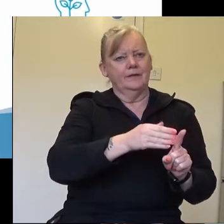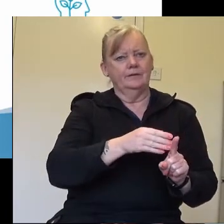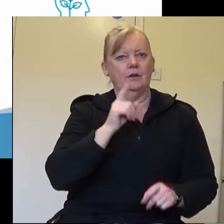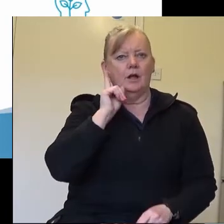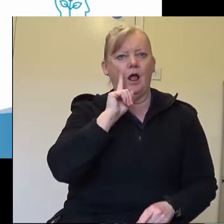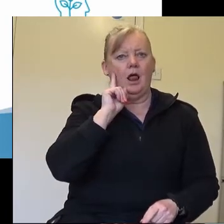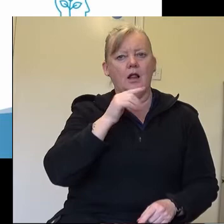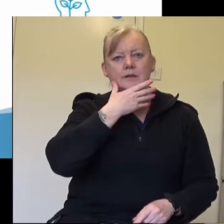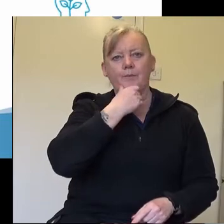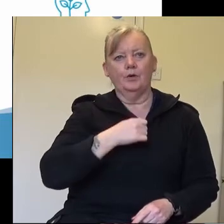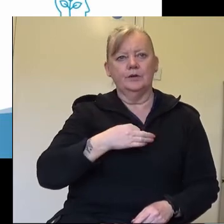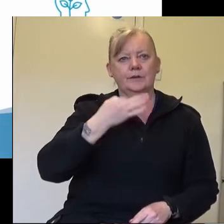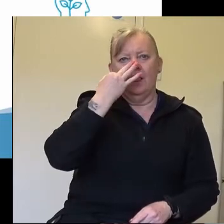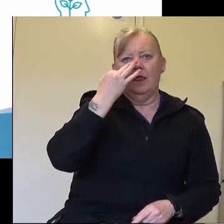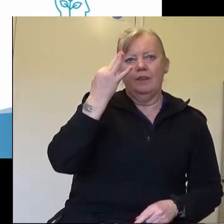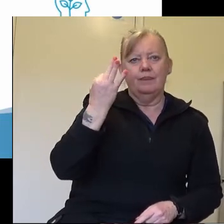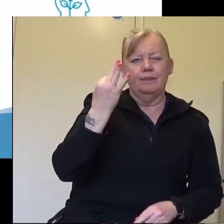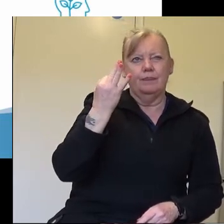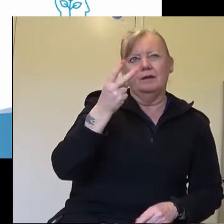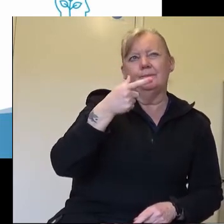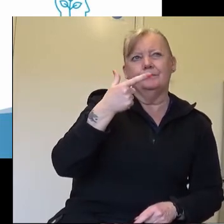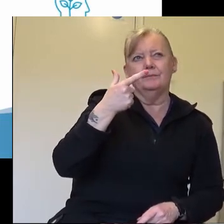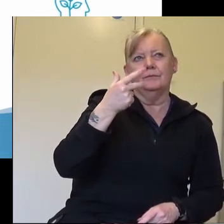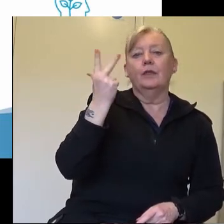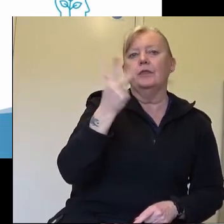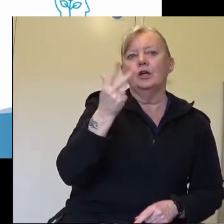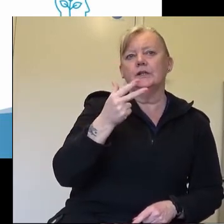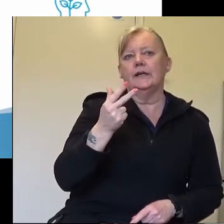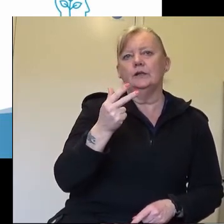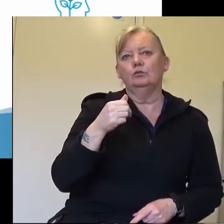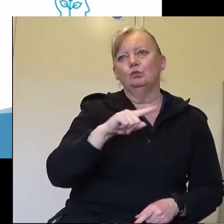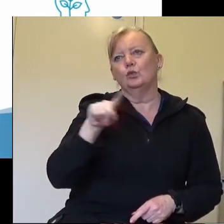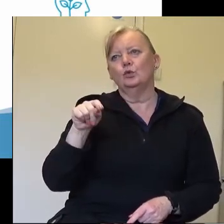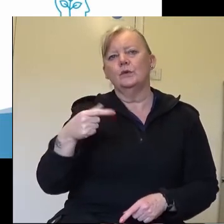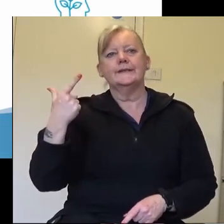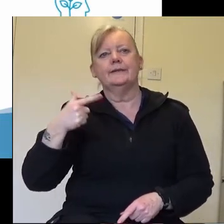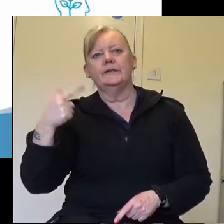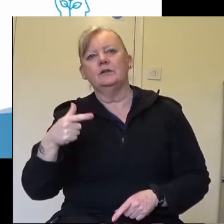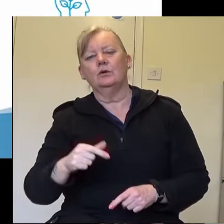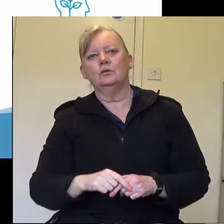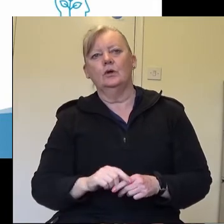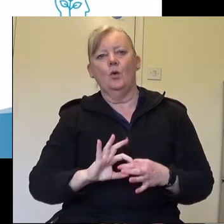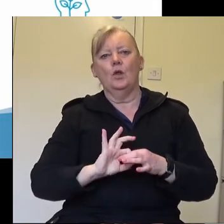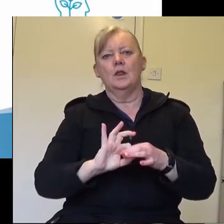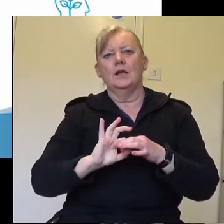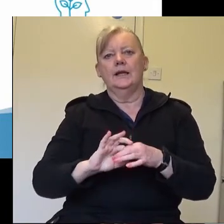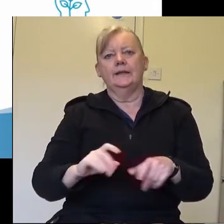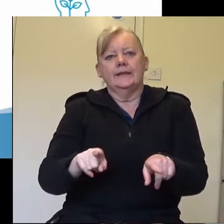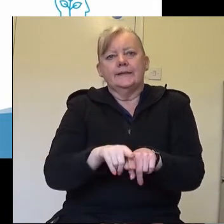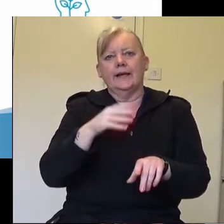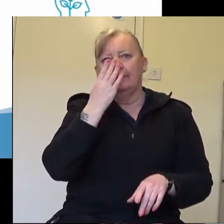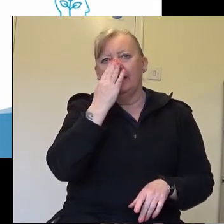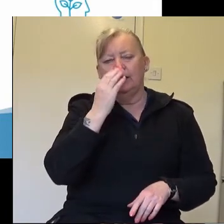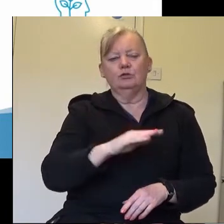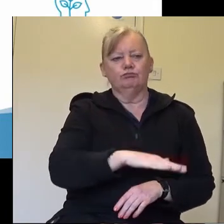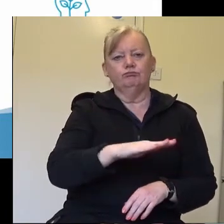is targeting girls and boys 13 to 17 year olds who are basically looking to connect with other kids, okay,